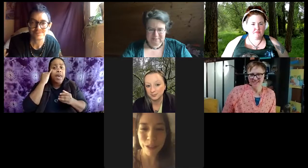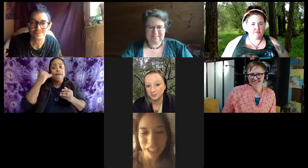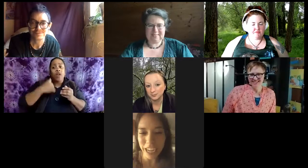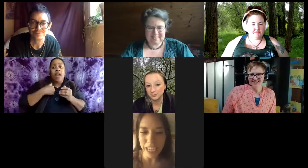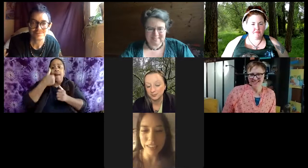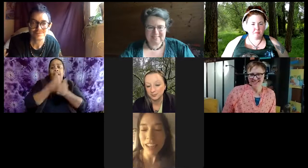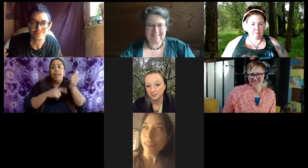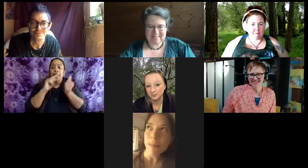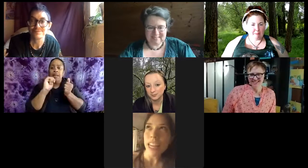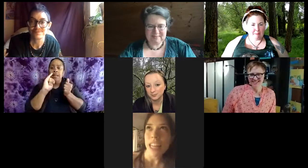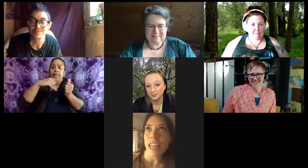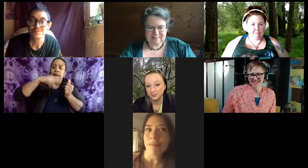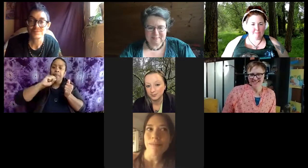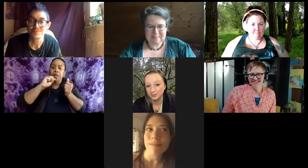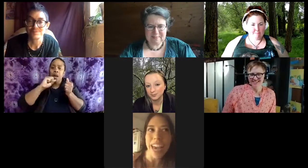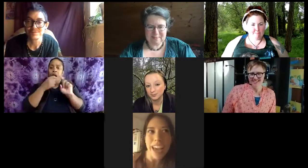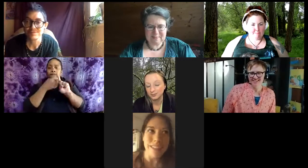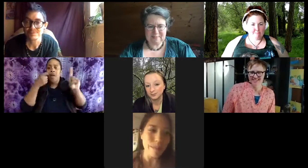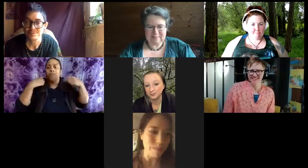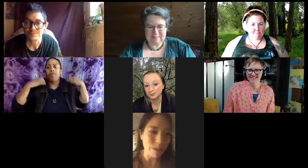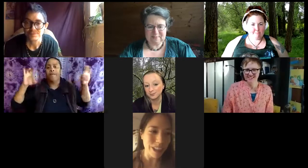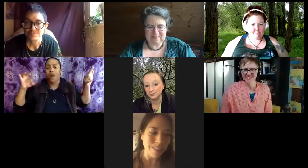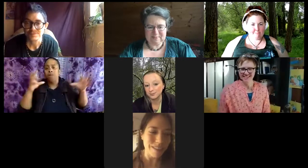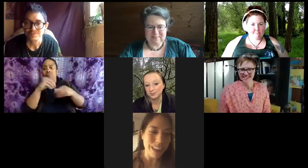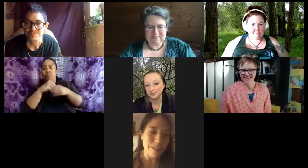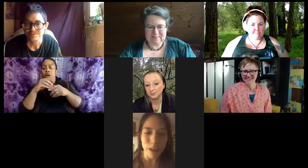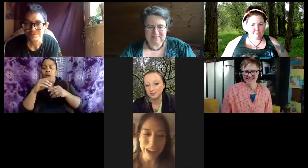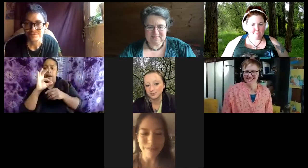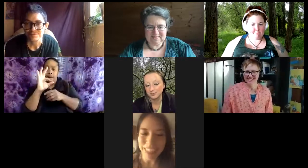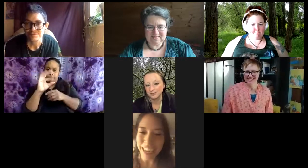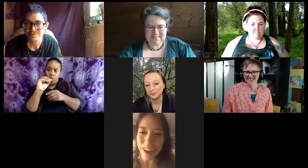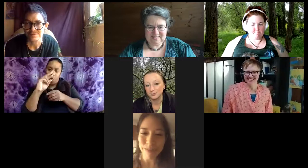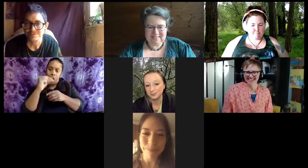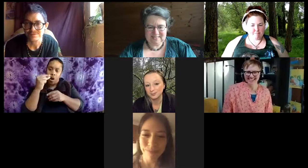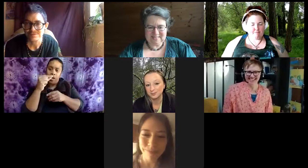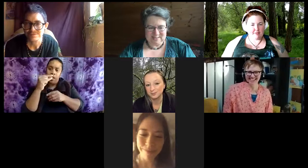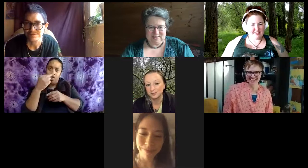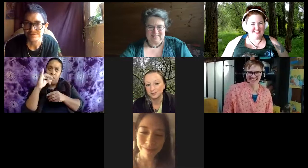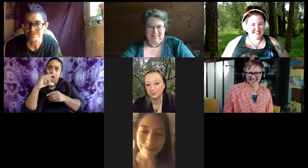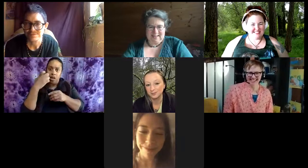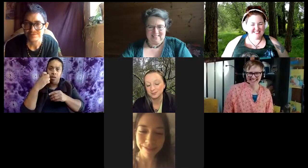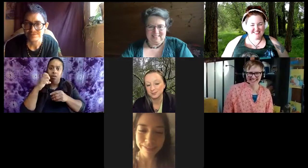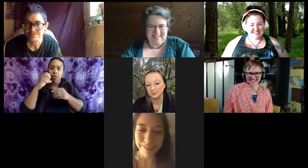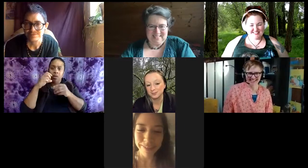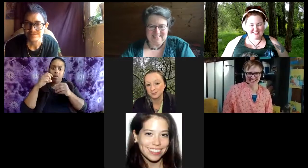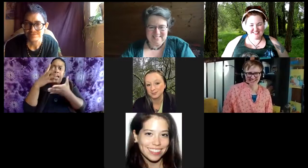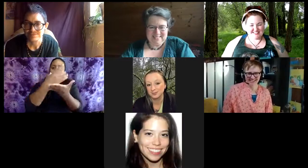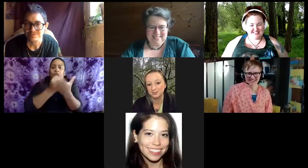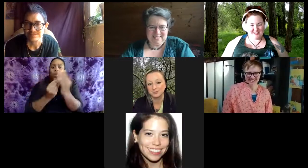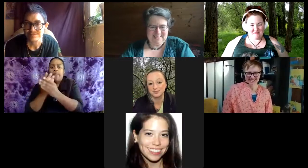on foraging and anything, I wouldn't think of. Go ahead. Thank you. Sure, that's great. All